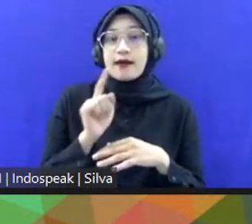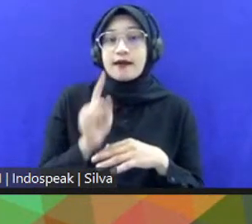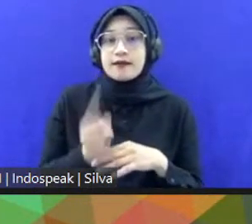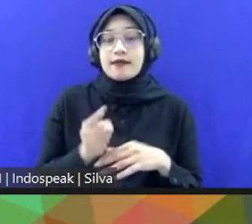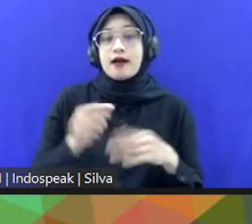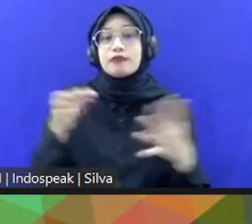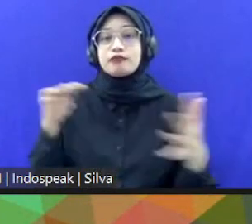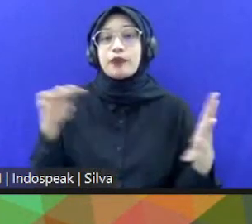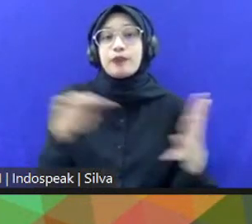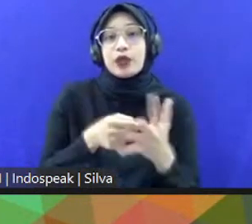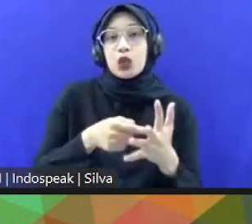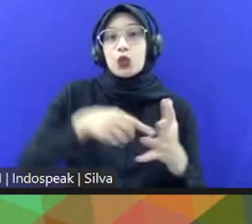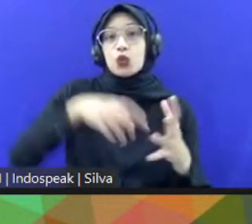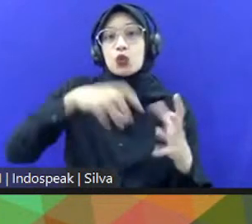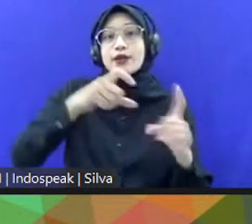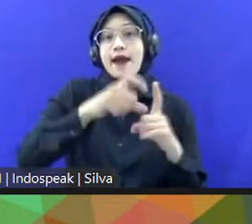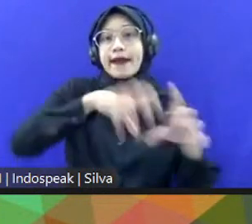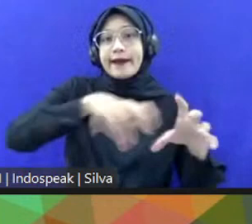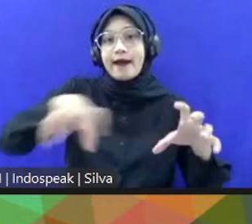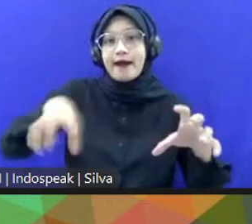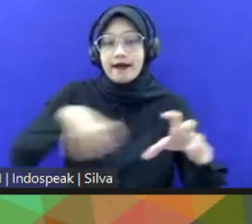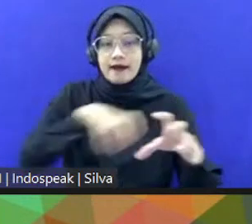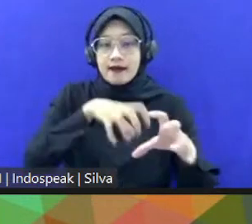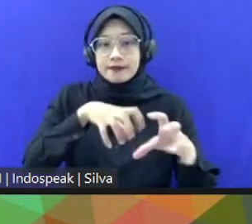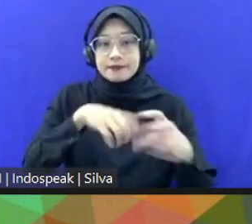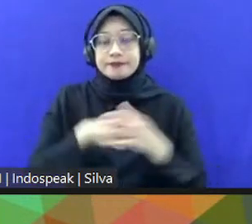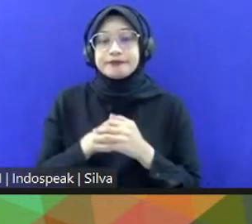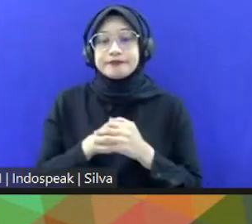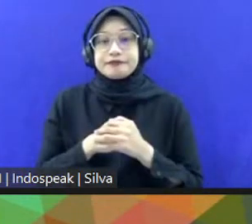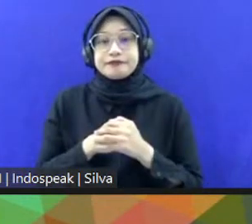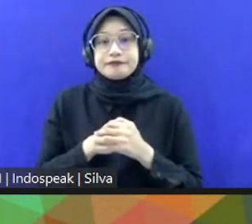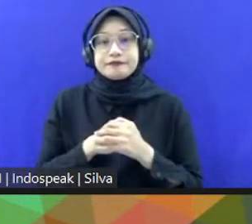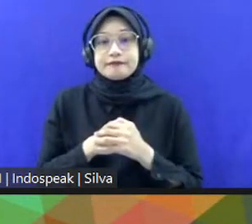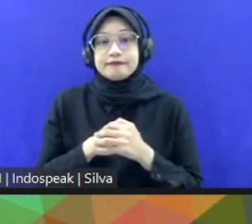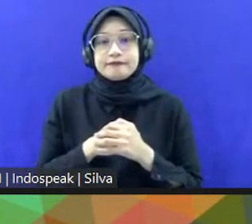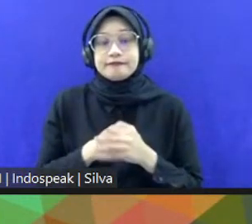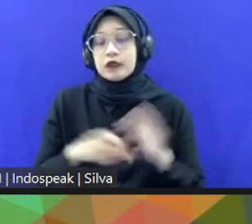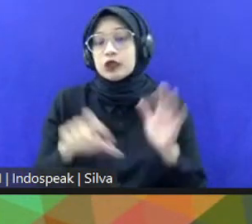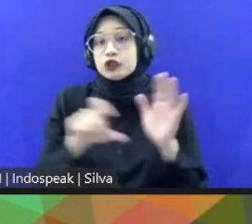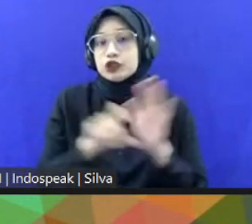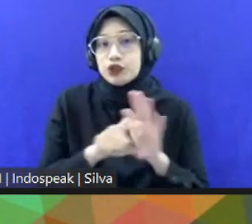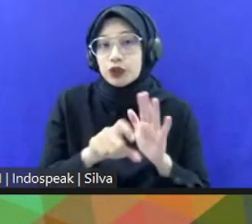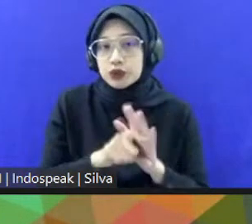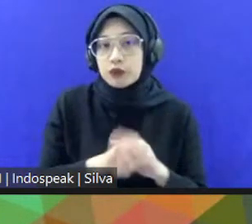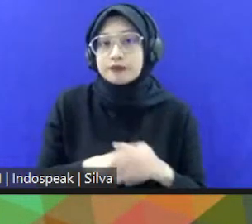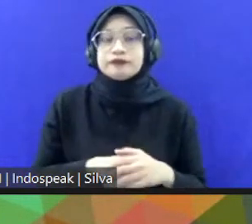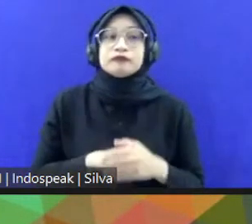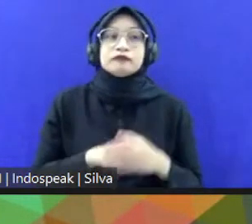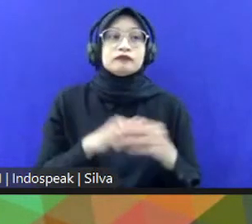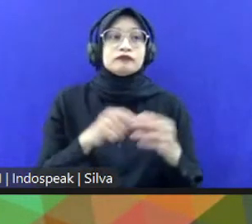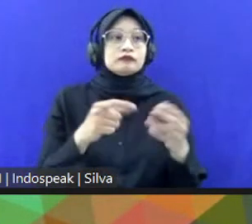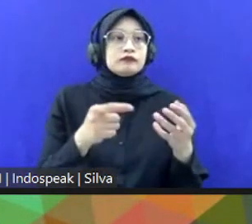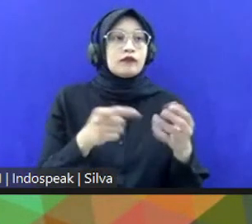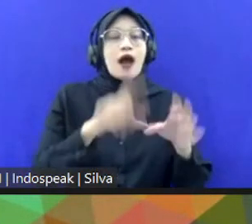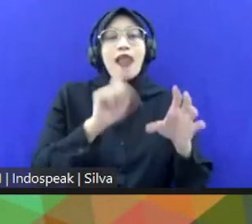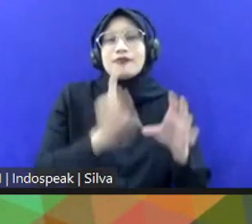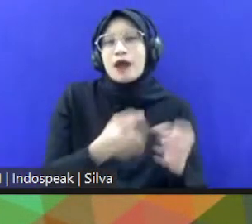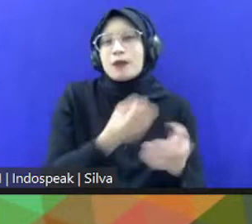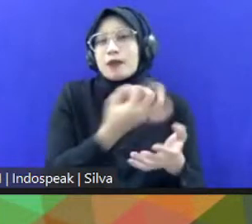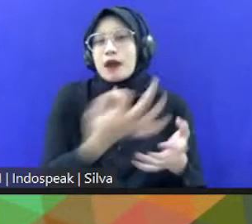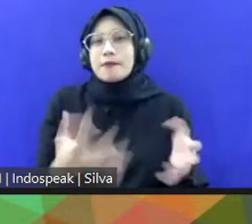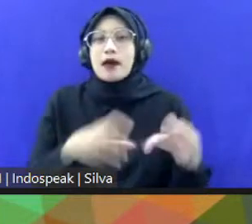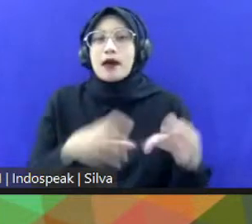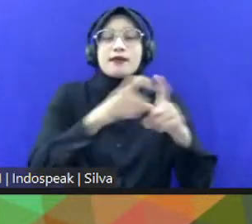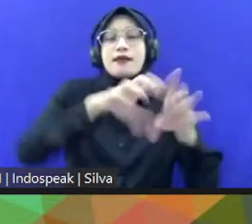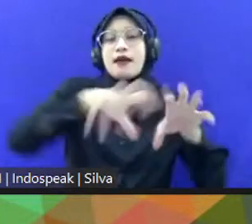that the number of testing was decreasing, and the number